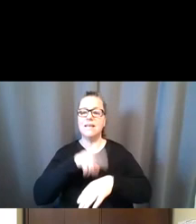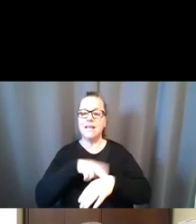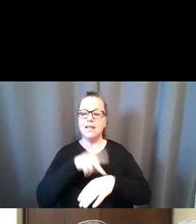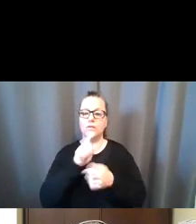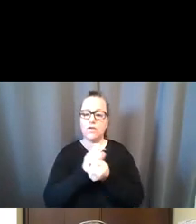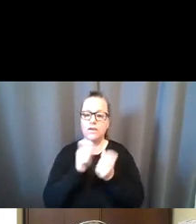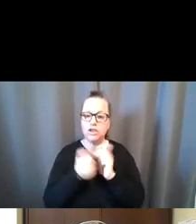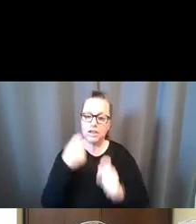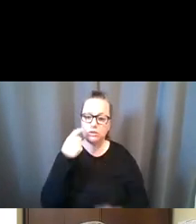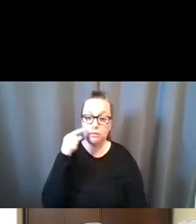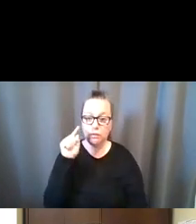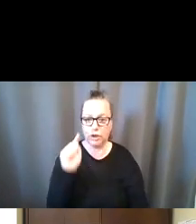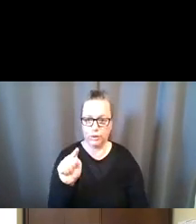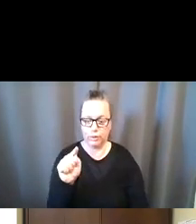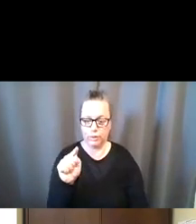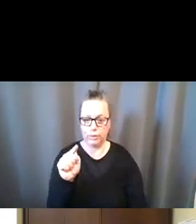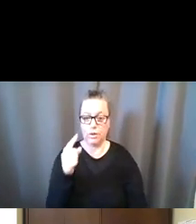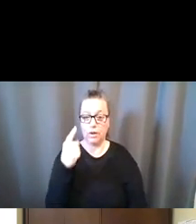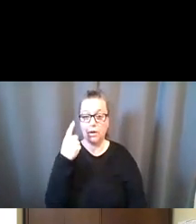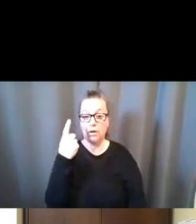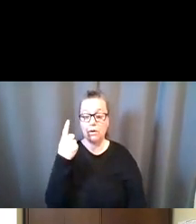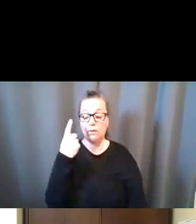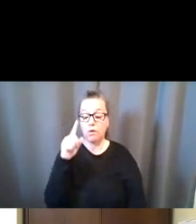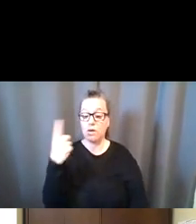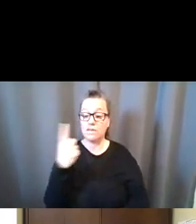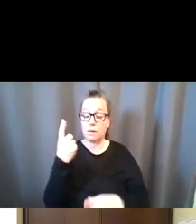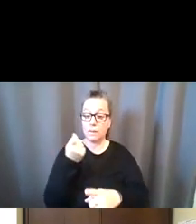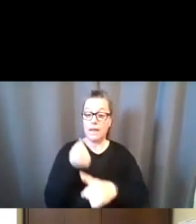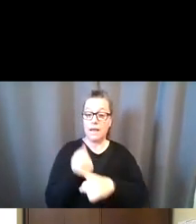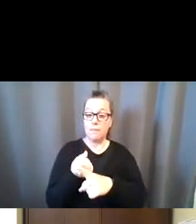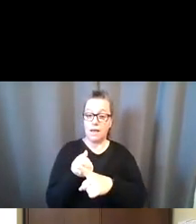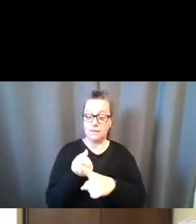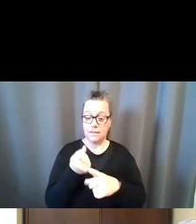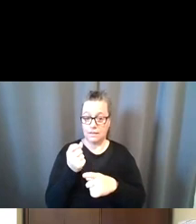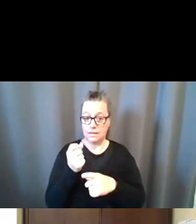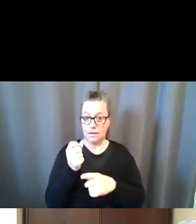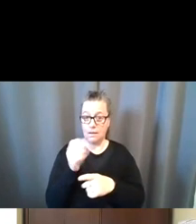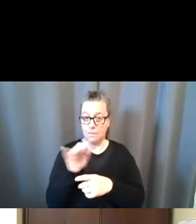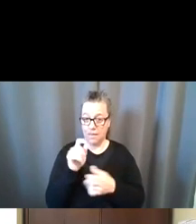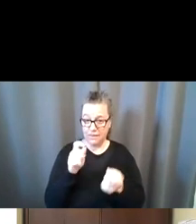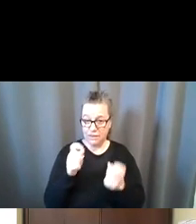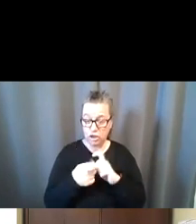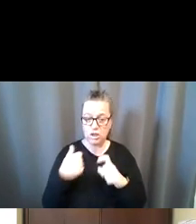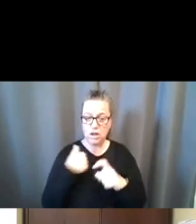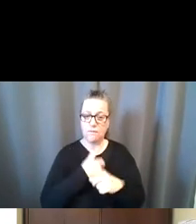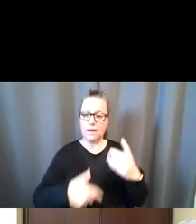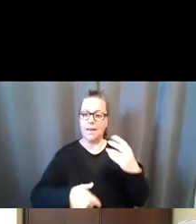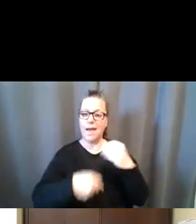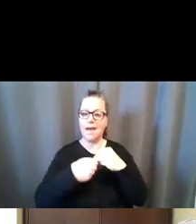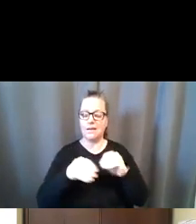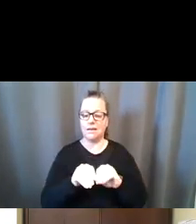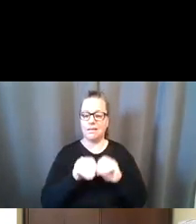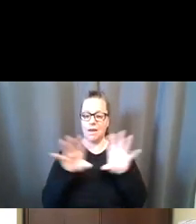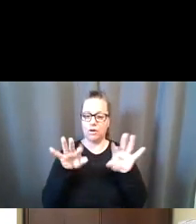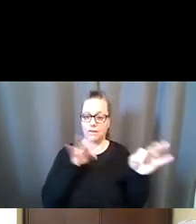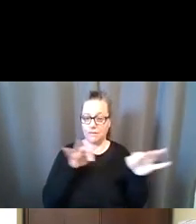for you? For somebody who is being impacted by this initiative, have we added clarity of definition?